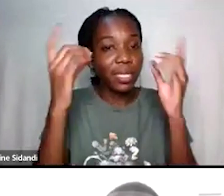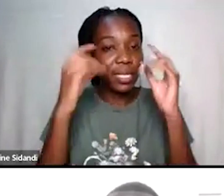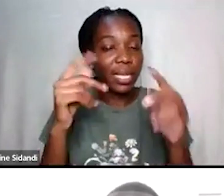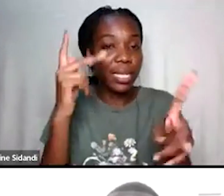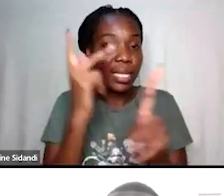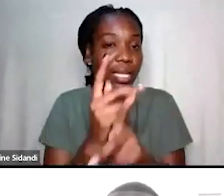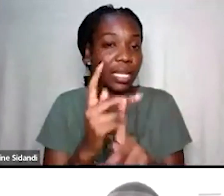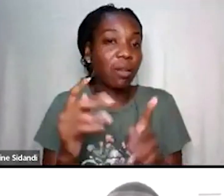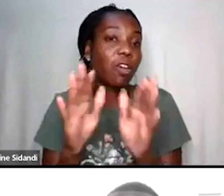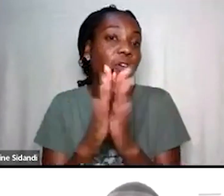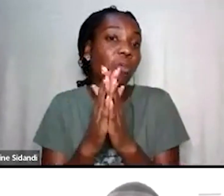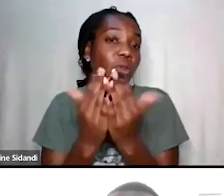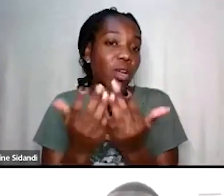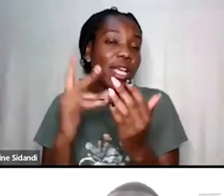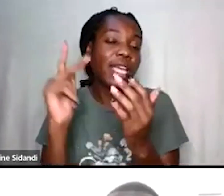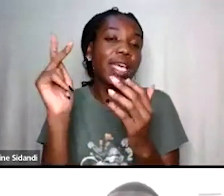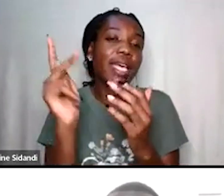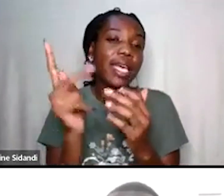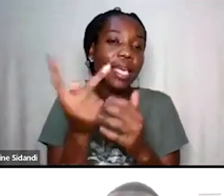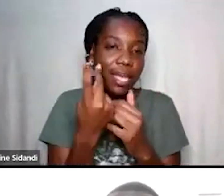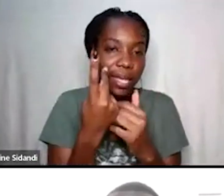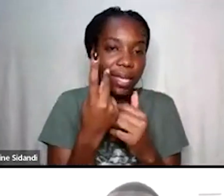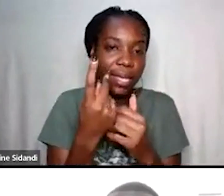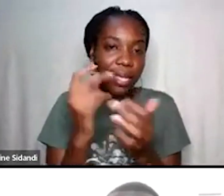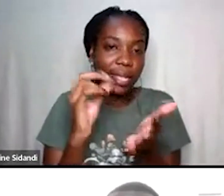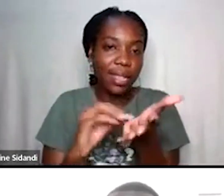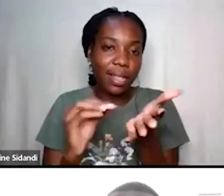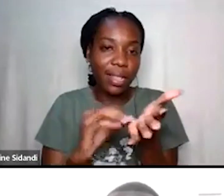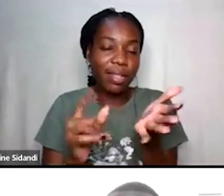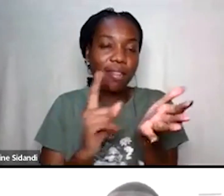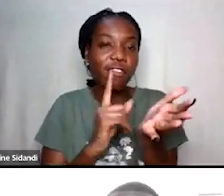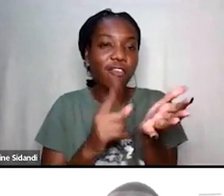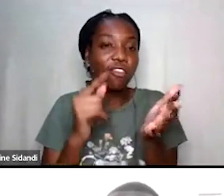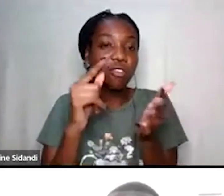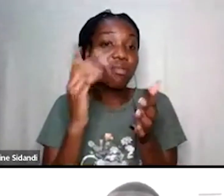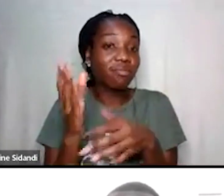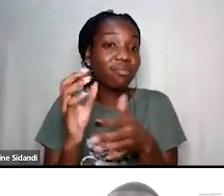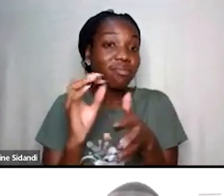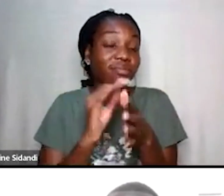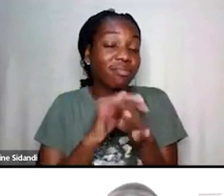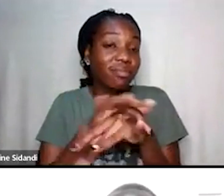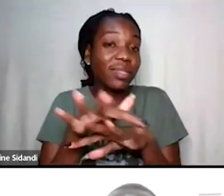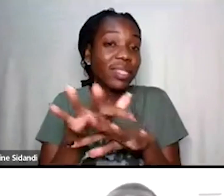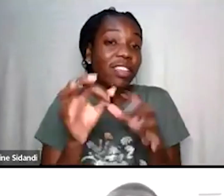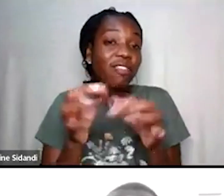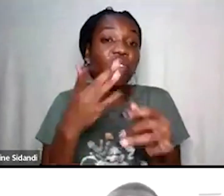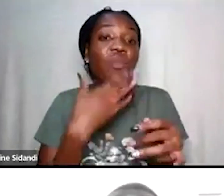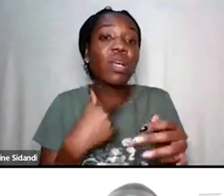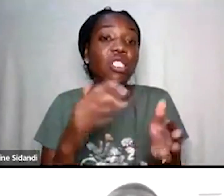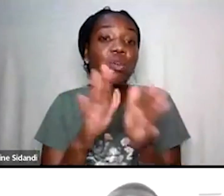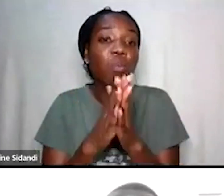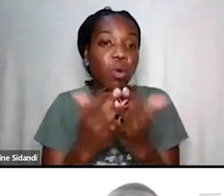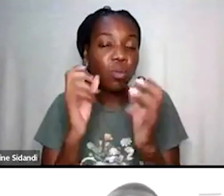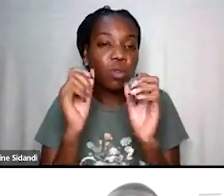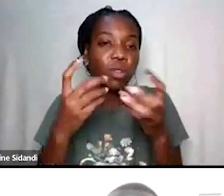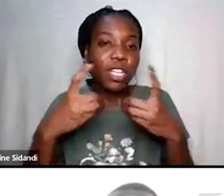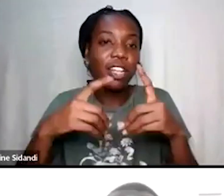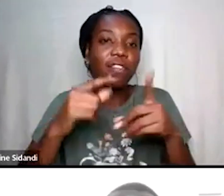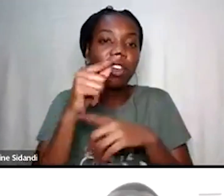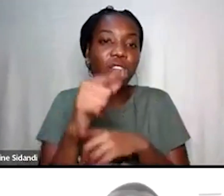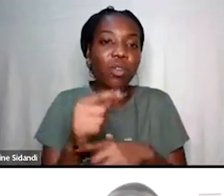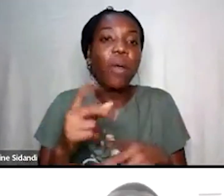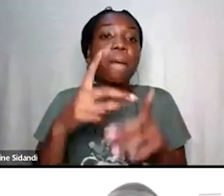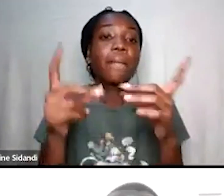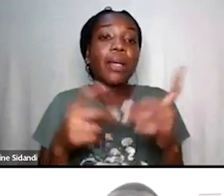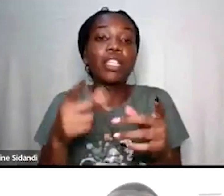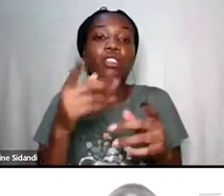at United Kenya Club. So there are many people who get them from there. So they're just distributed. If you need a book, don't worry, it will be delivered to you right to where you'll